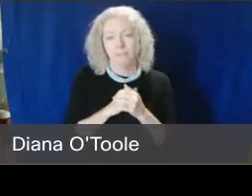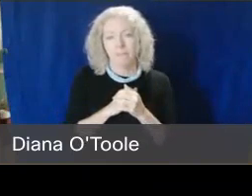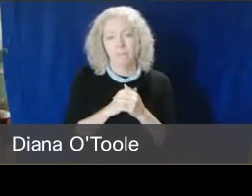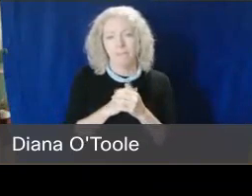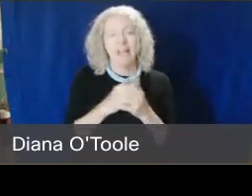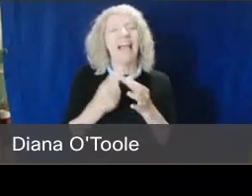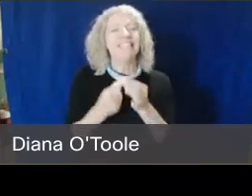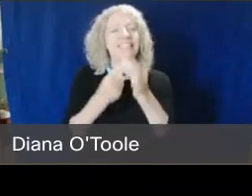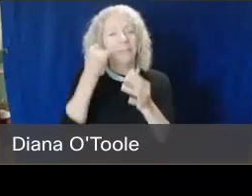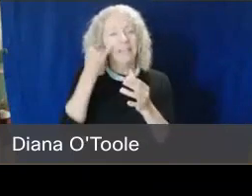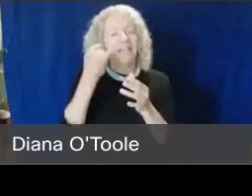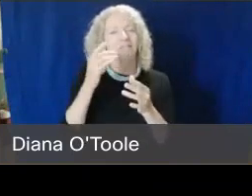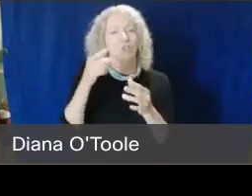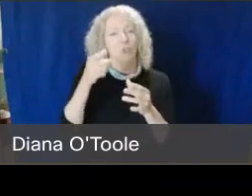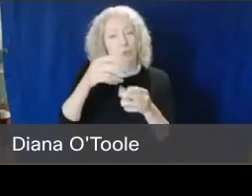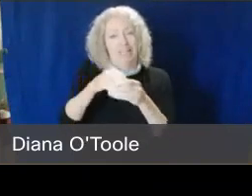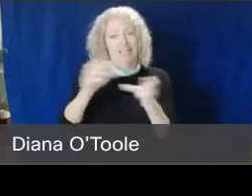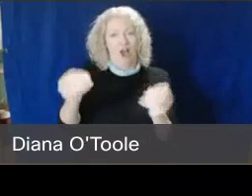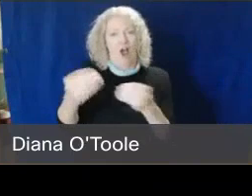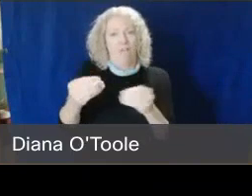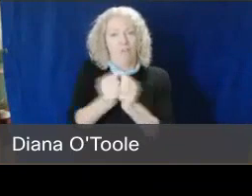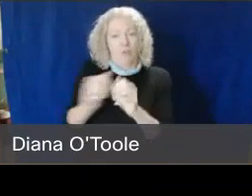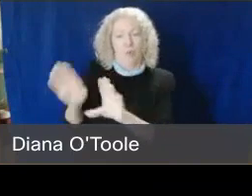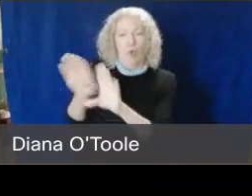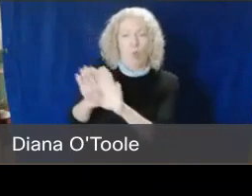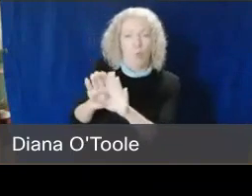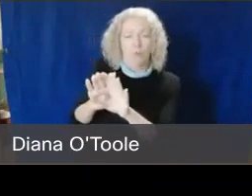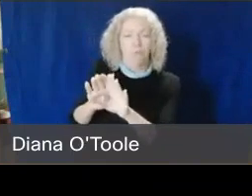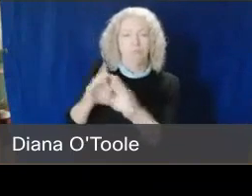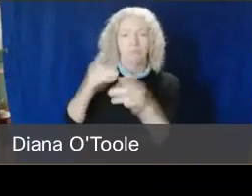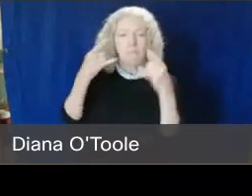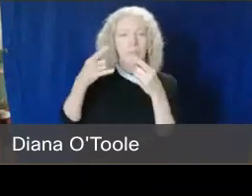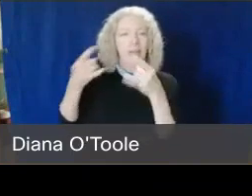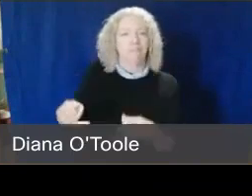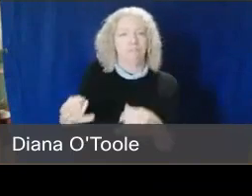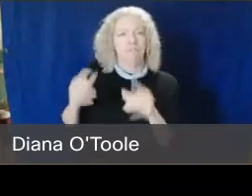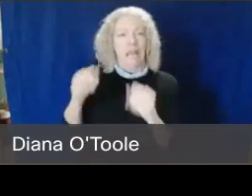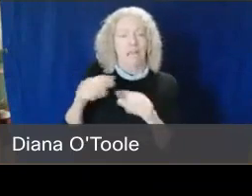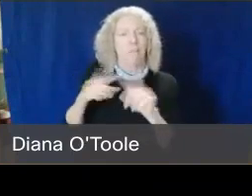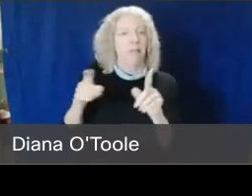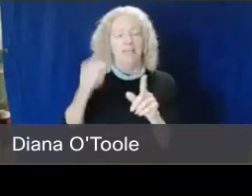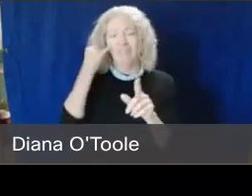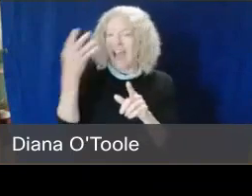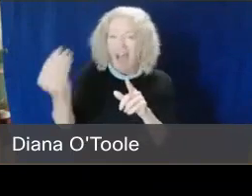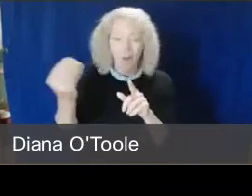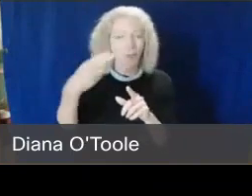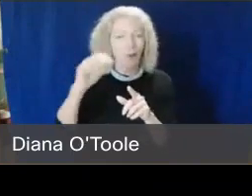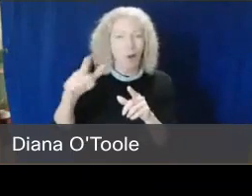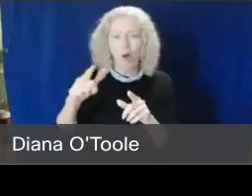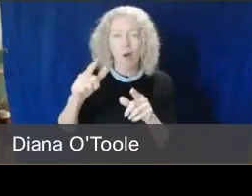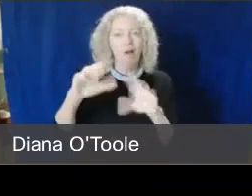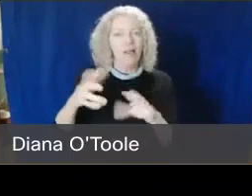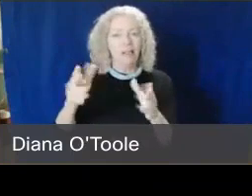office situation. Otherwise, if you're out in the hallways, and most importantly, in the classrooms, masks will